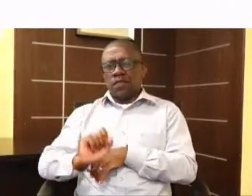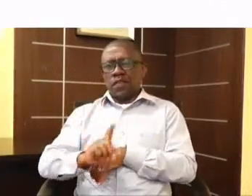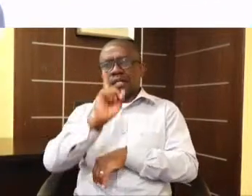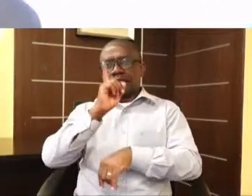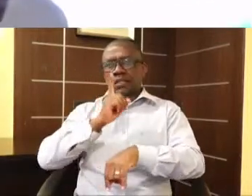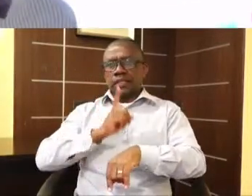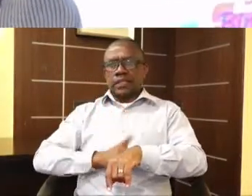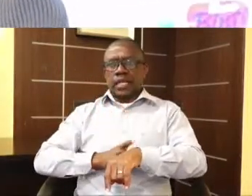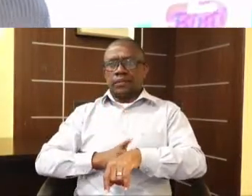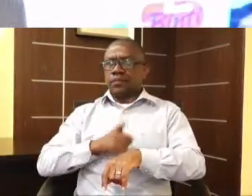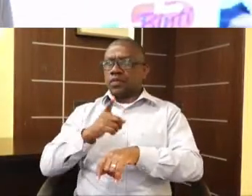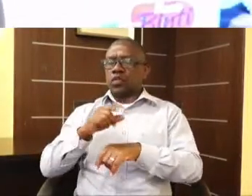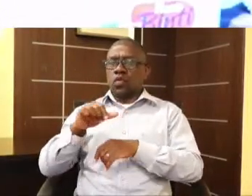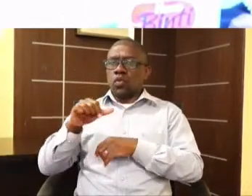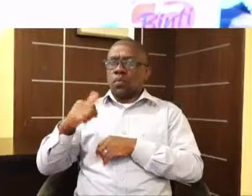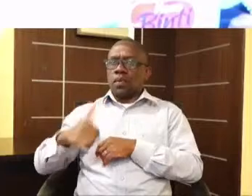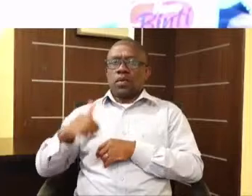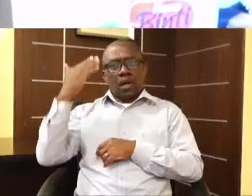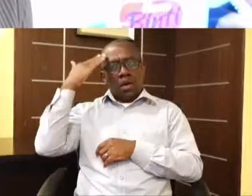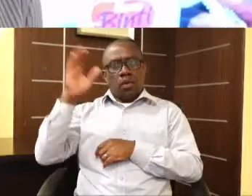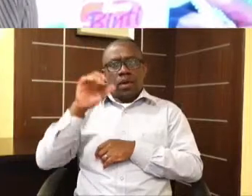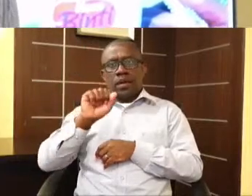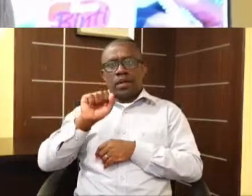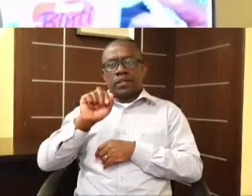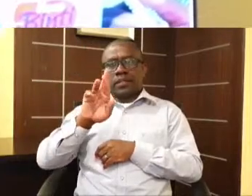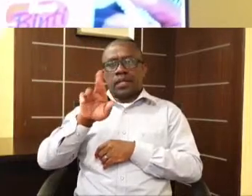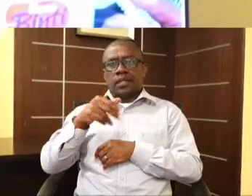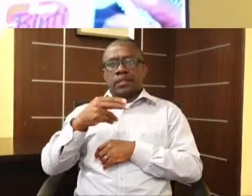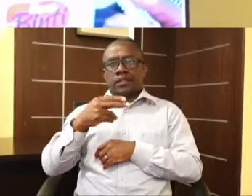you know about SRHR, you've never been to,